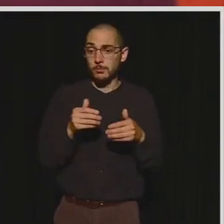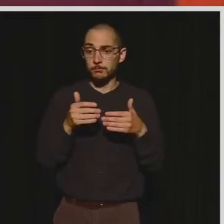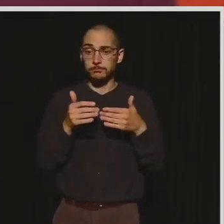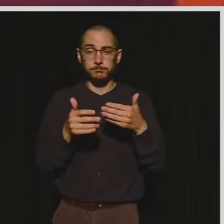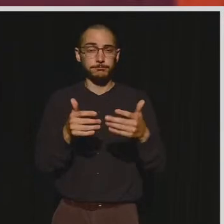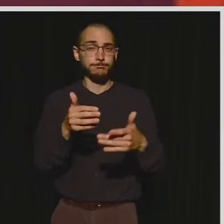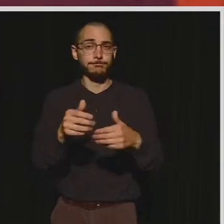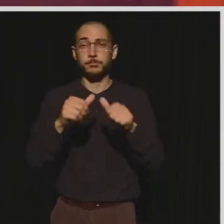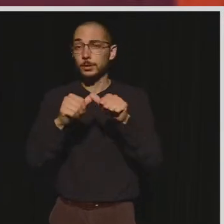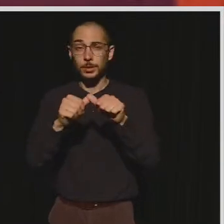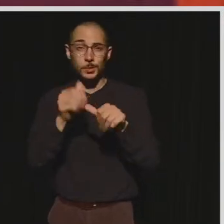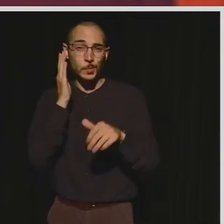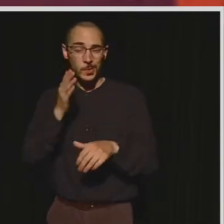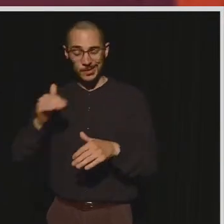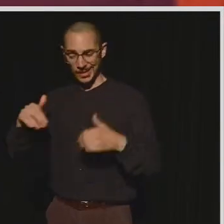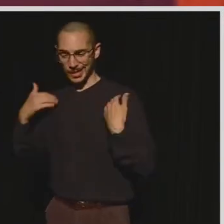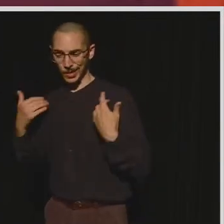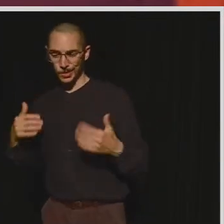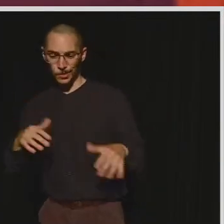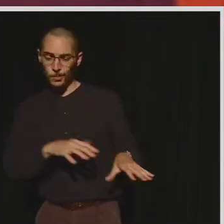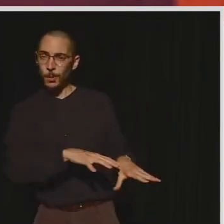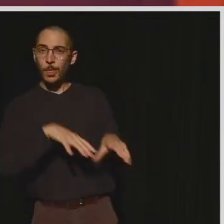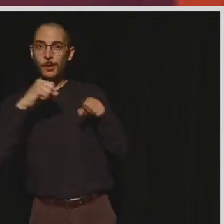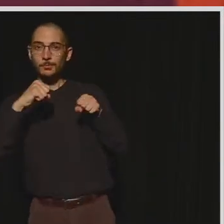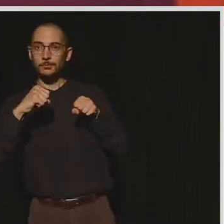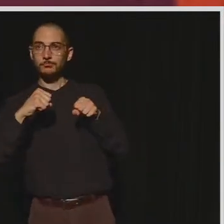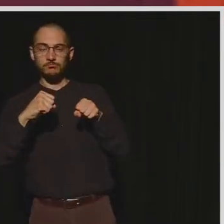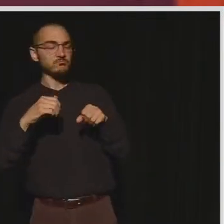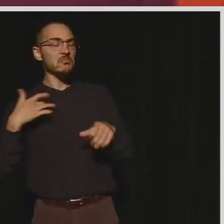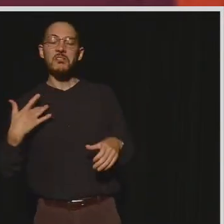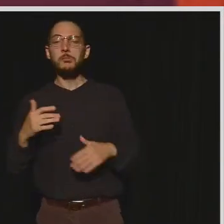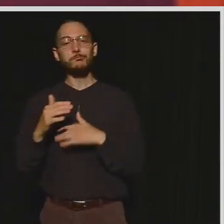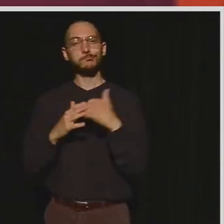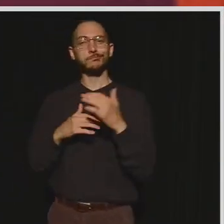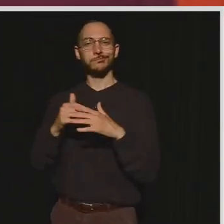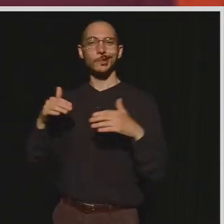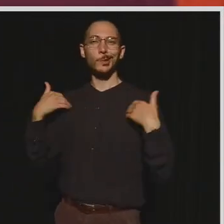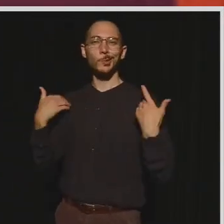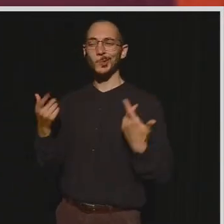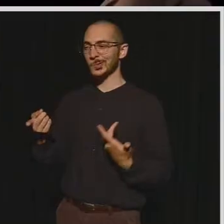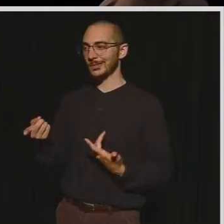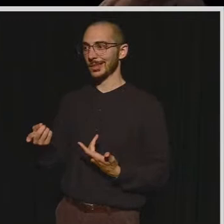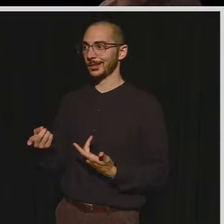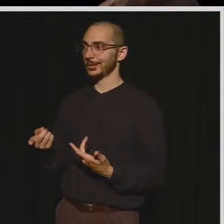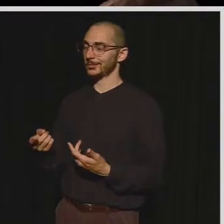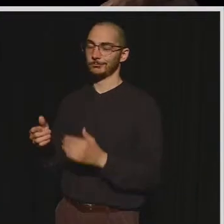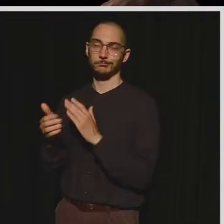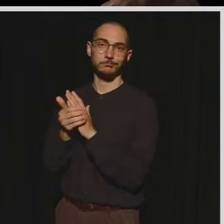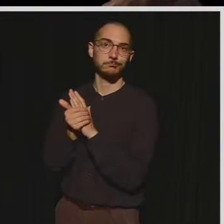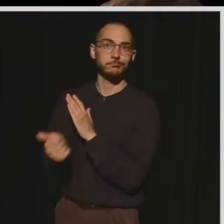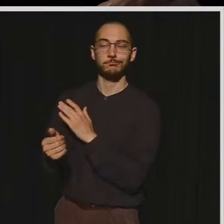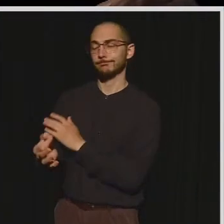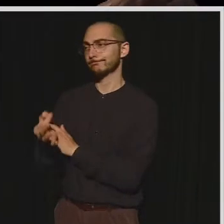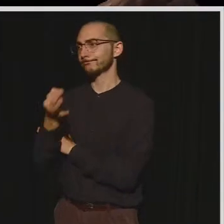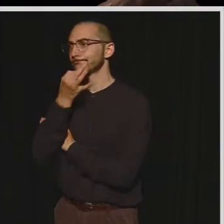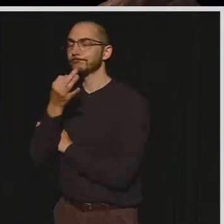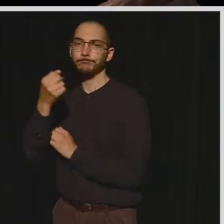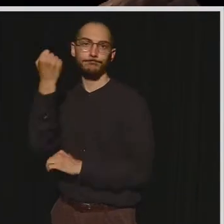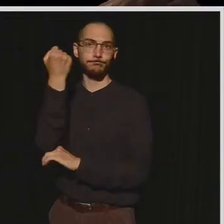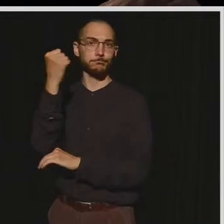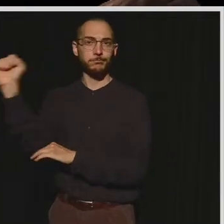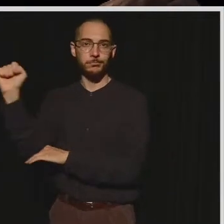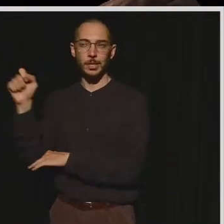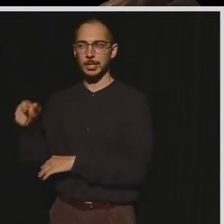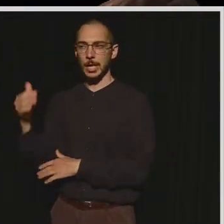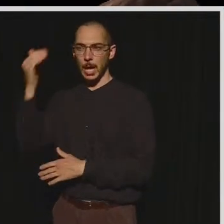about queer culture and the ways in which its constituency is getting coming more and more